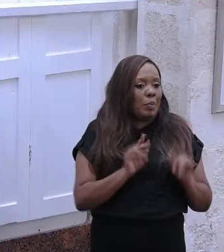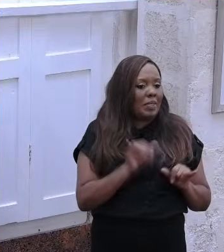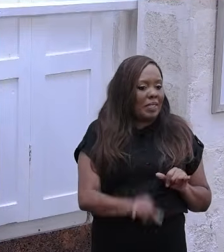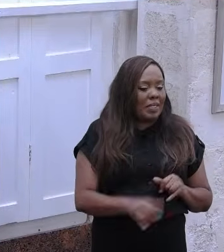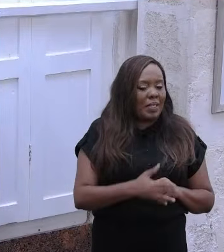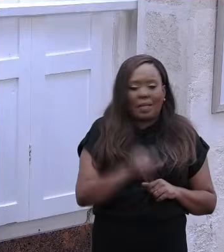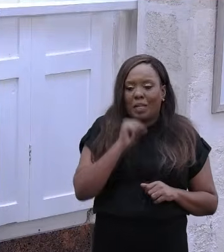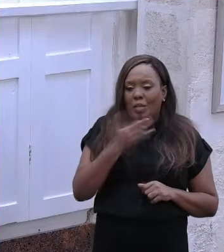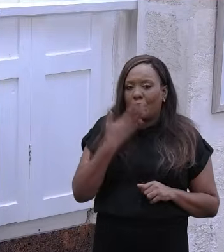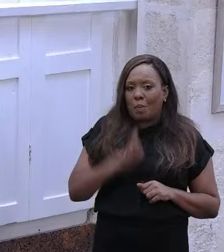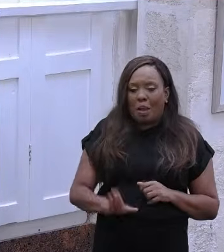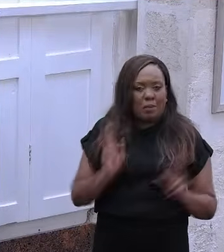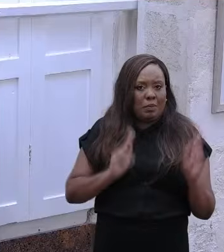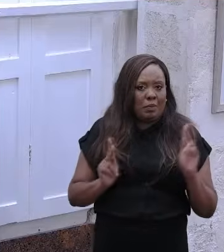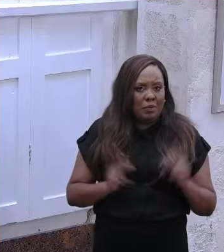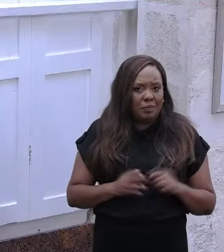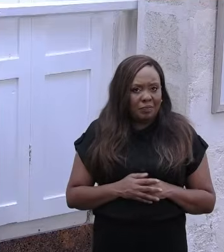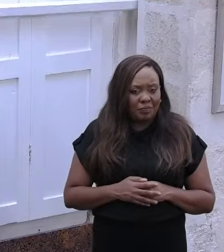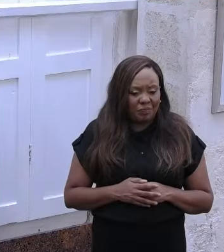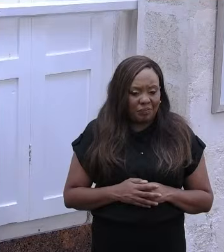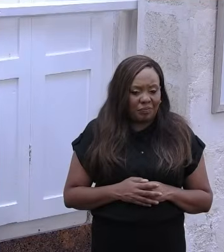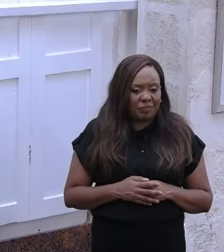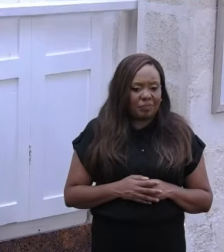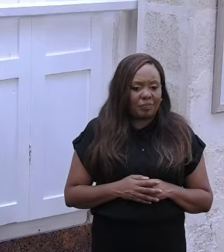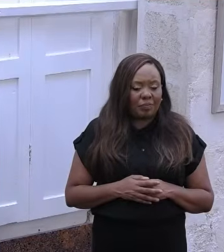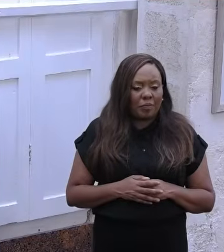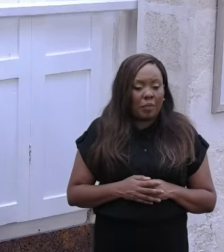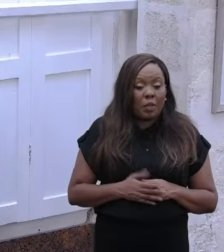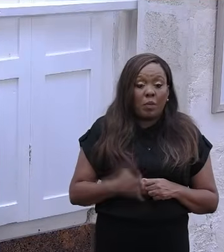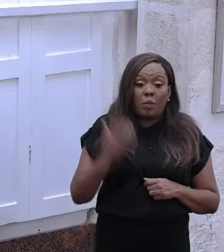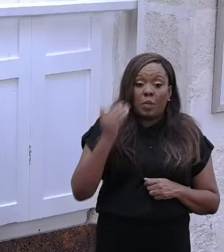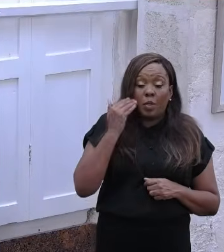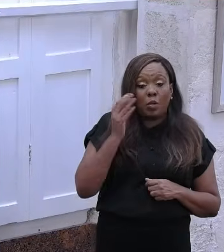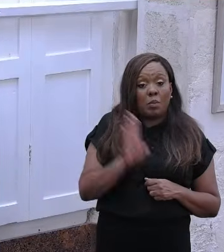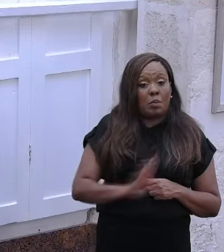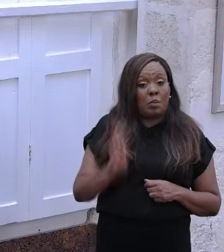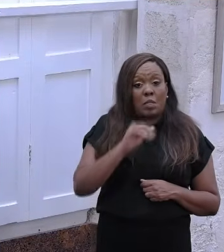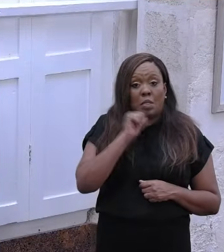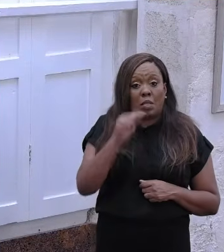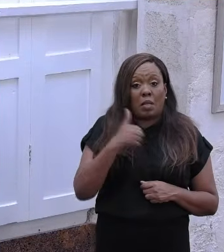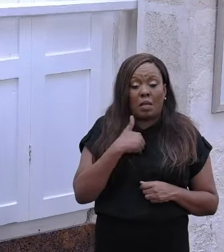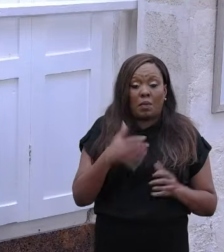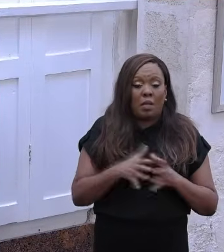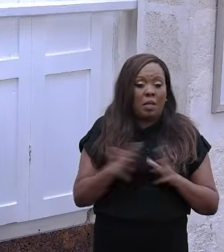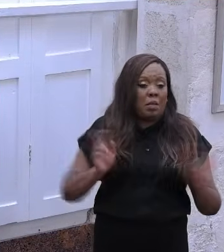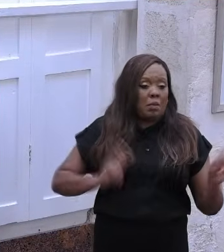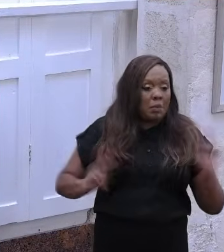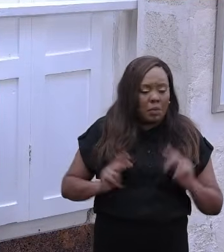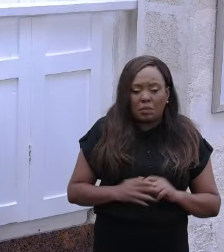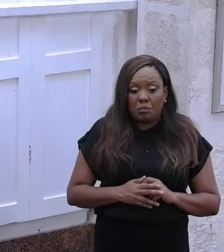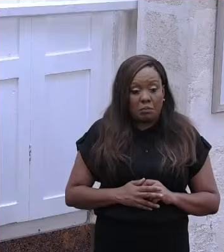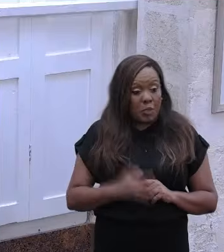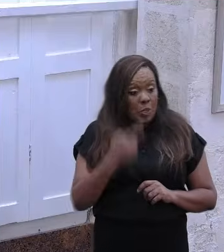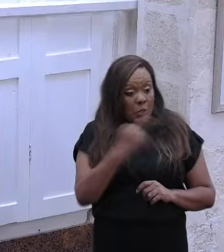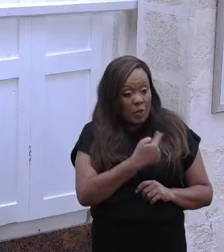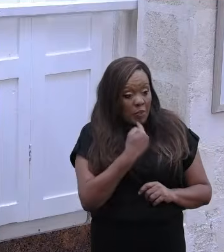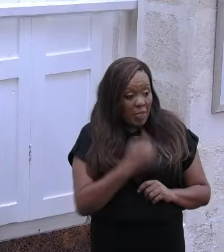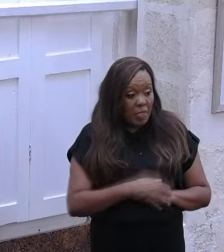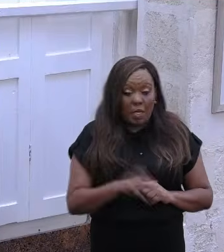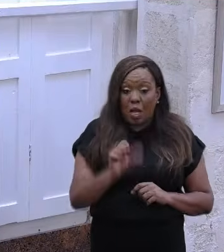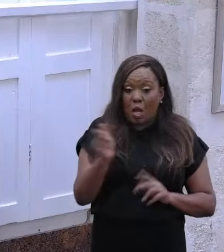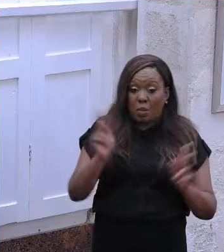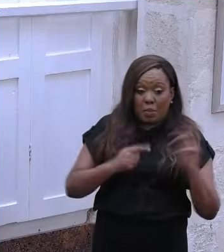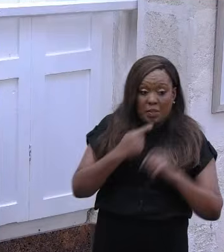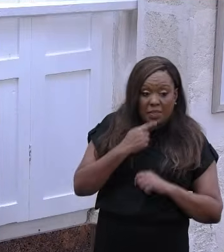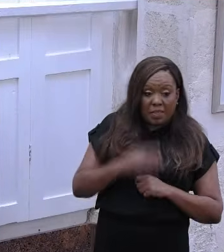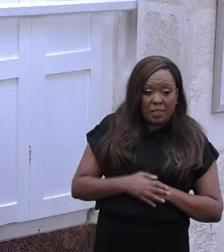bad ones. We are a country that is suffering population decline. You mentioned it, Senator Malinu. Others have mentioned it. The facts are there. Not only Barbados,